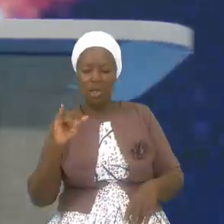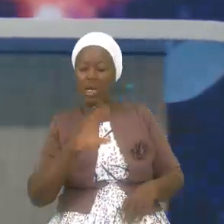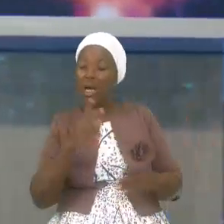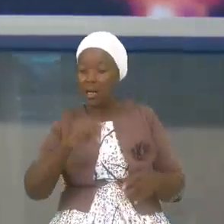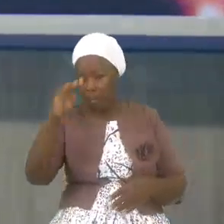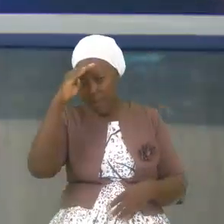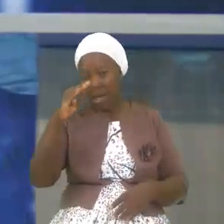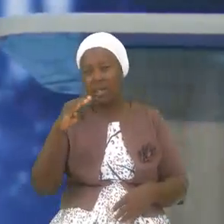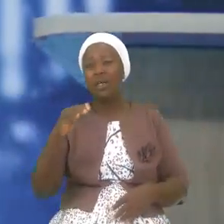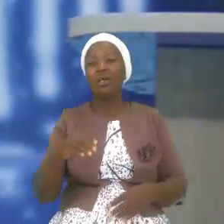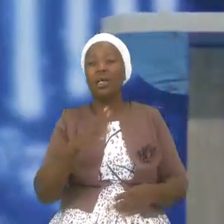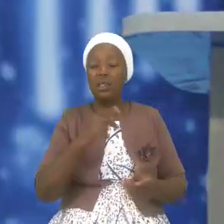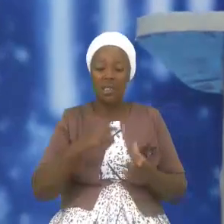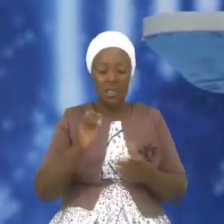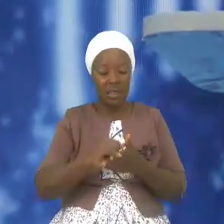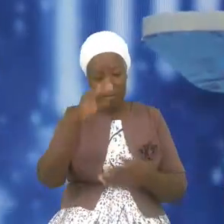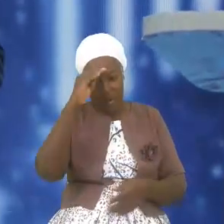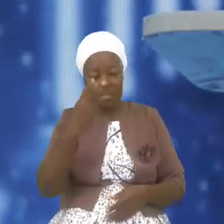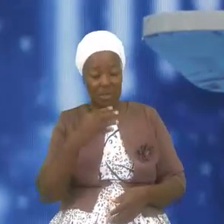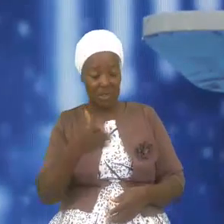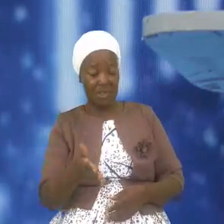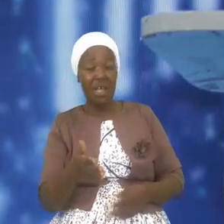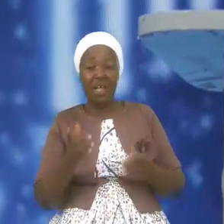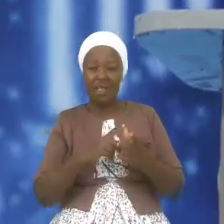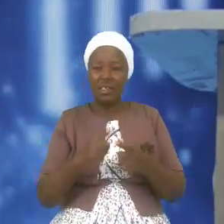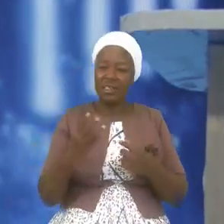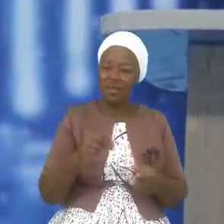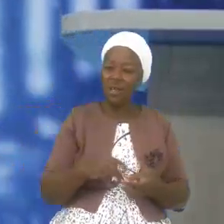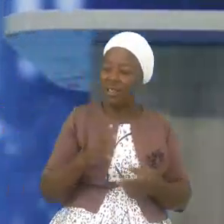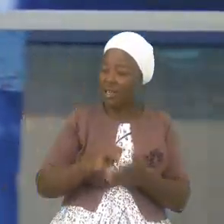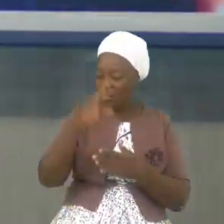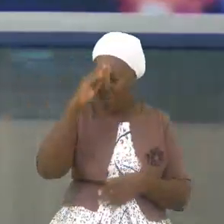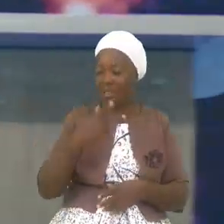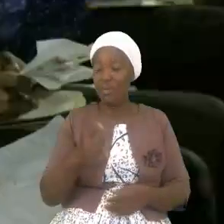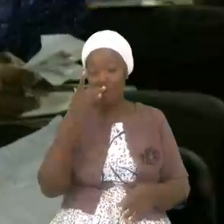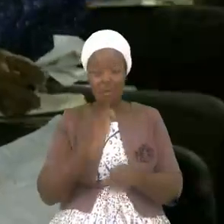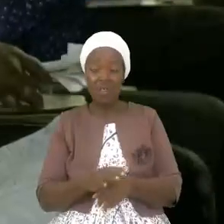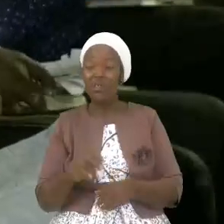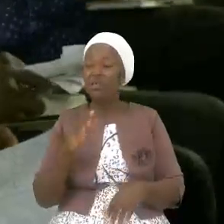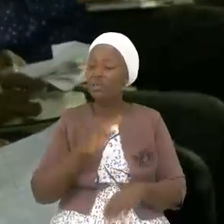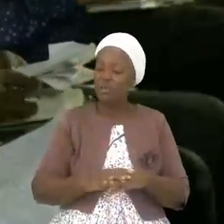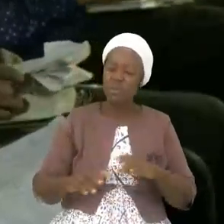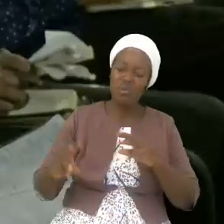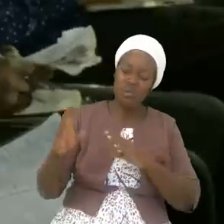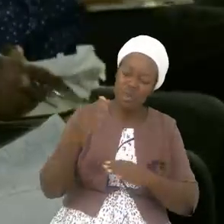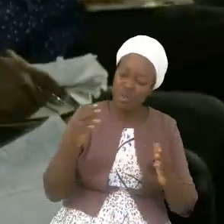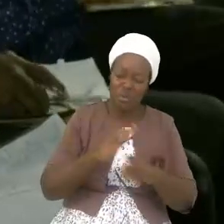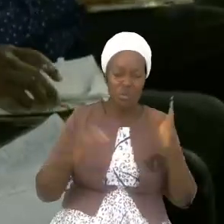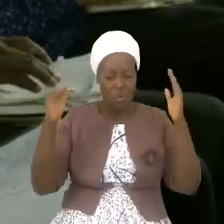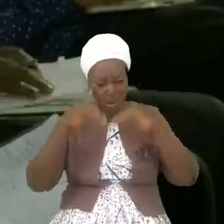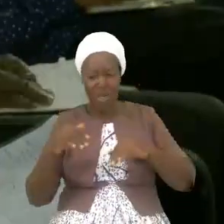you this, I'll give you that, if you interpret for me. Let's look at Daniel chapter 5, I'm reading from verse